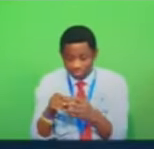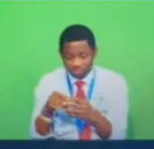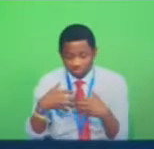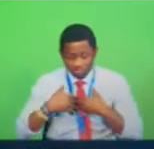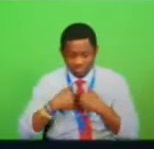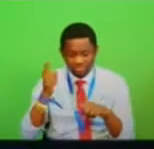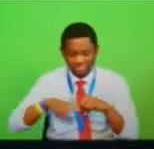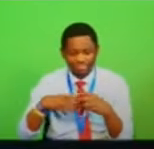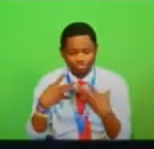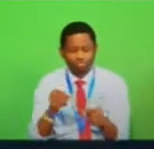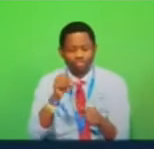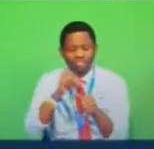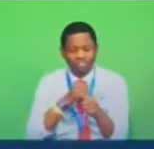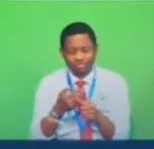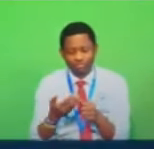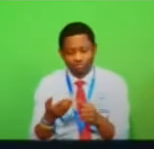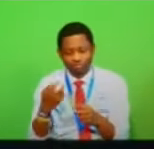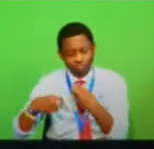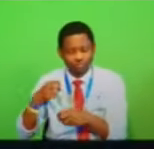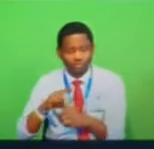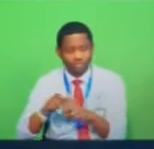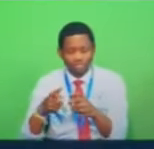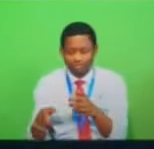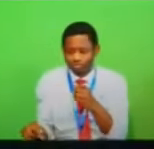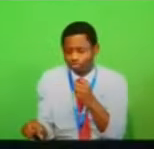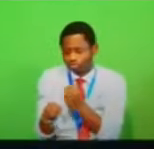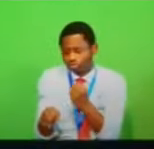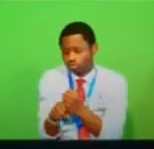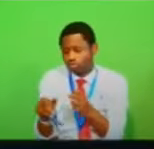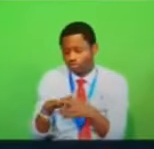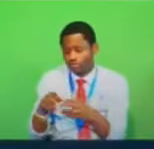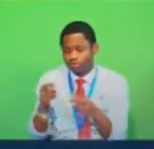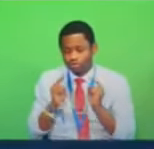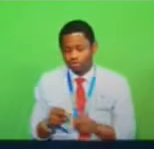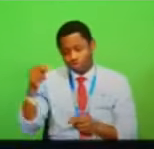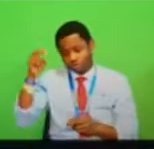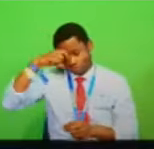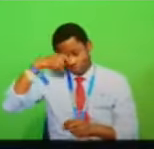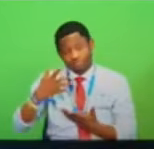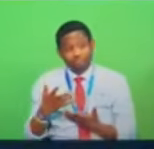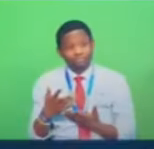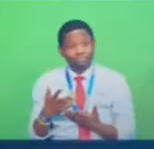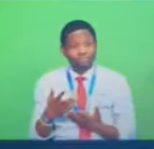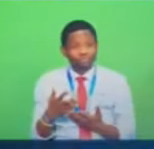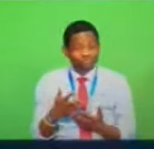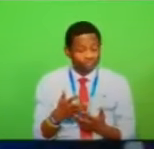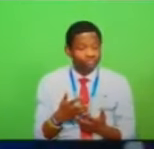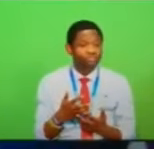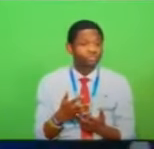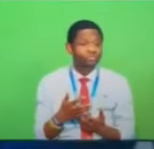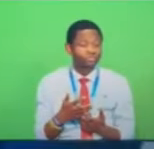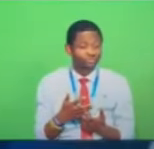our problems. We should still complement AI with human wisdom. For example, after we have sent bulk messages and it's